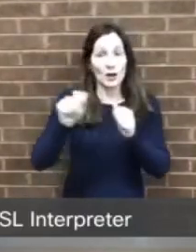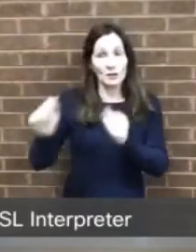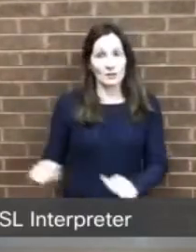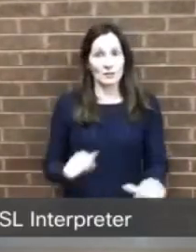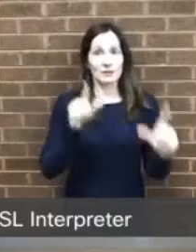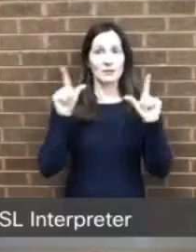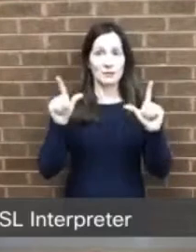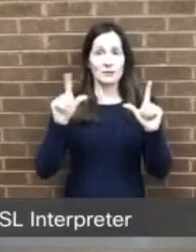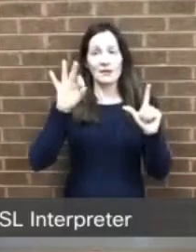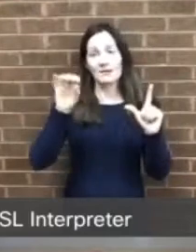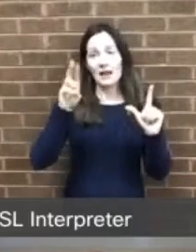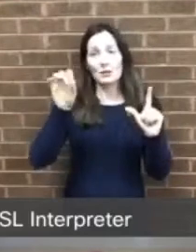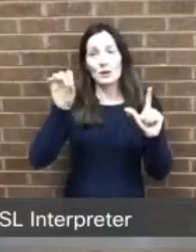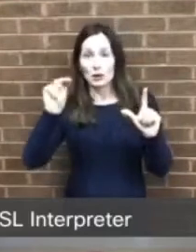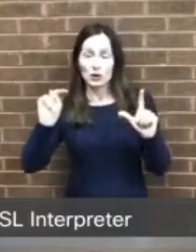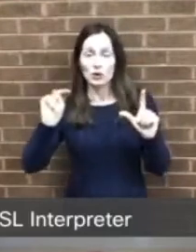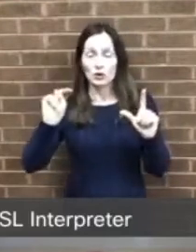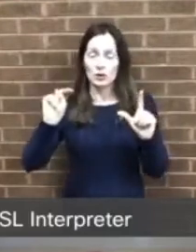our work at